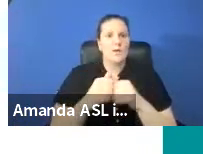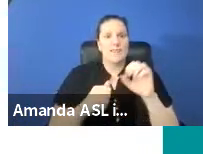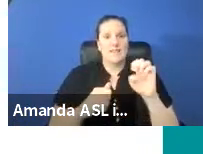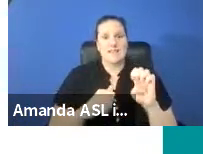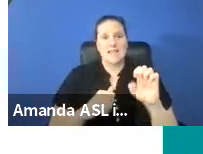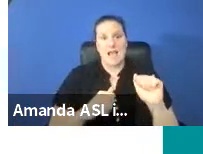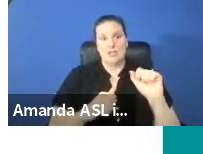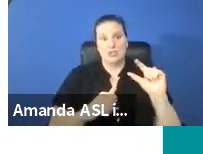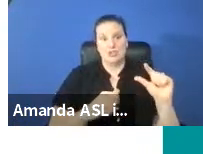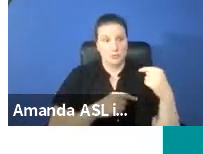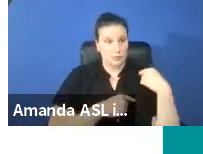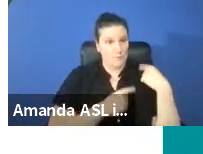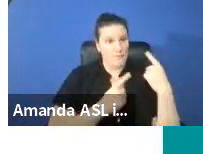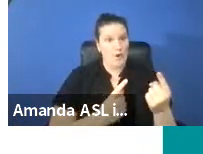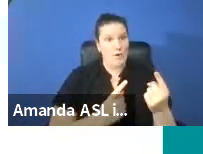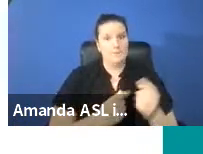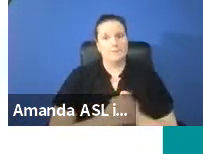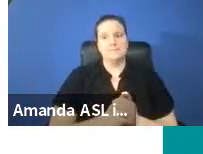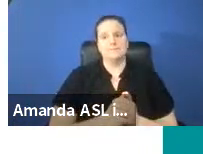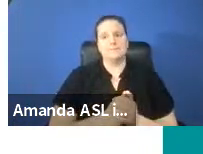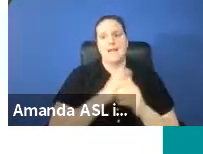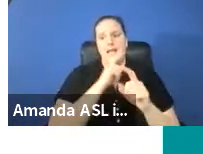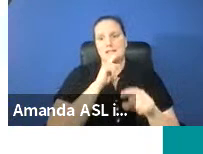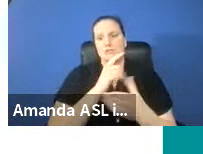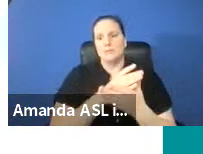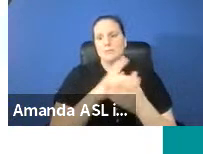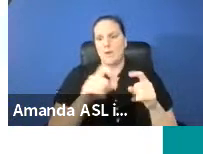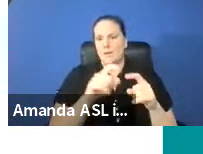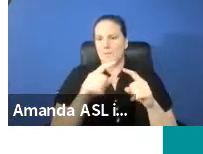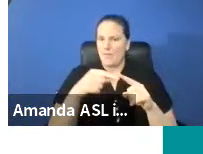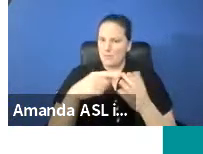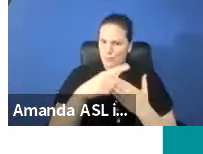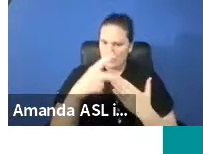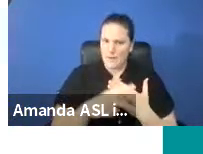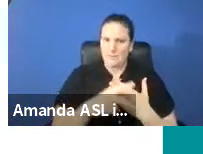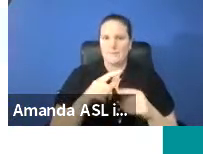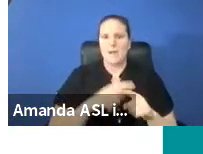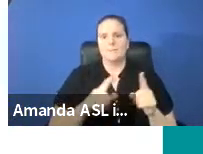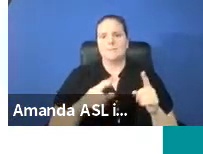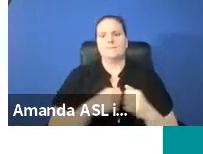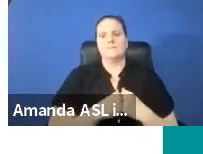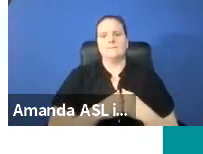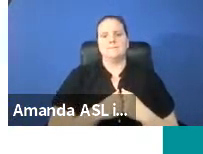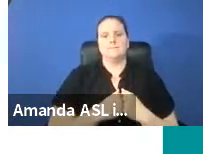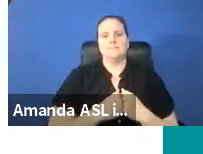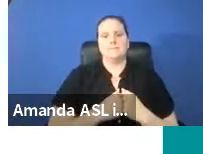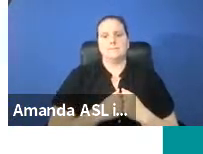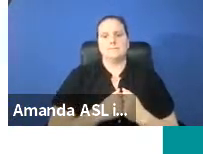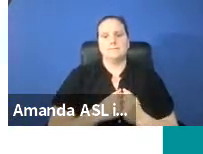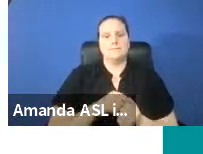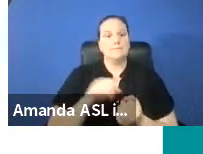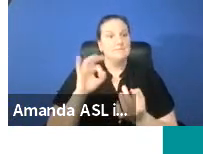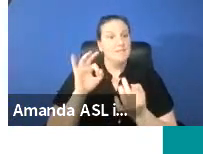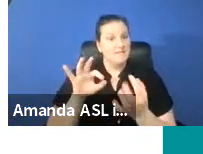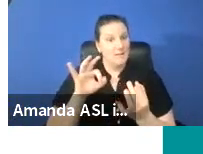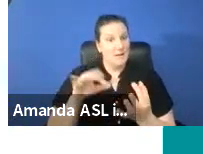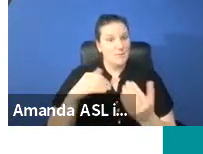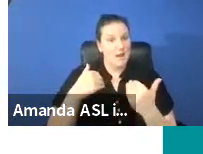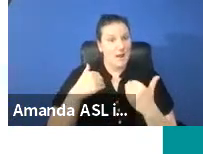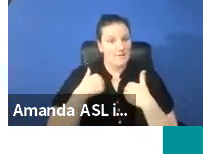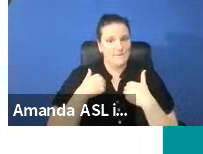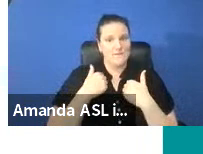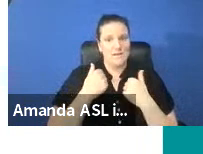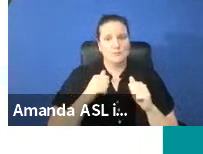so far, and answer some questions about the program. But our feedback that we got, I've tried